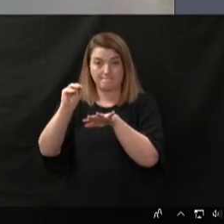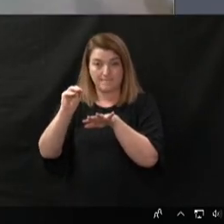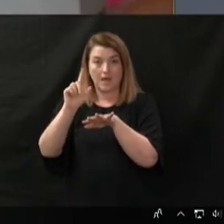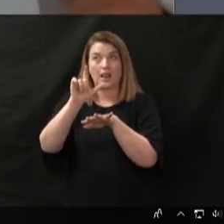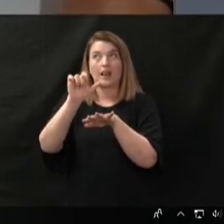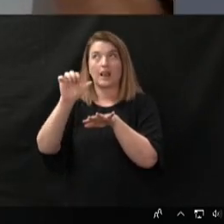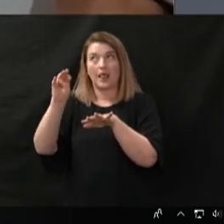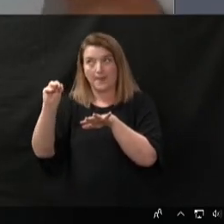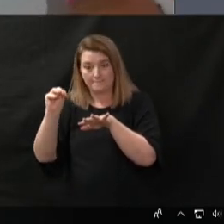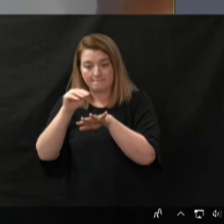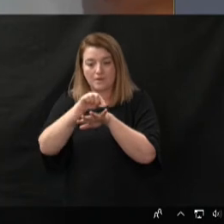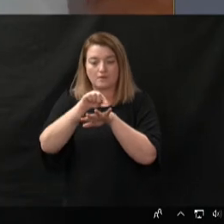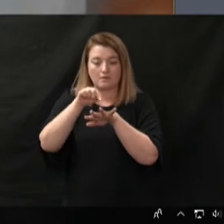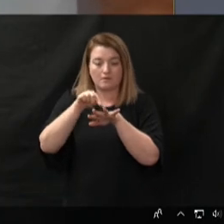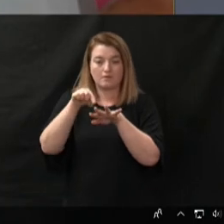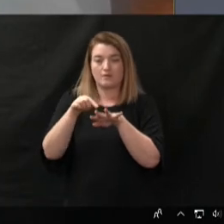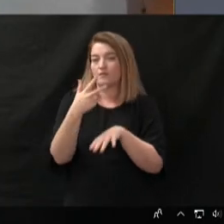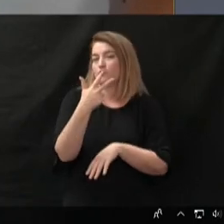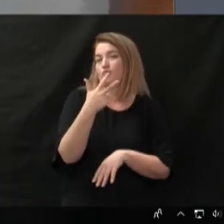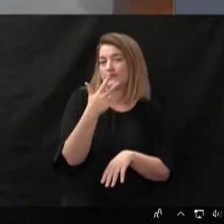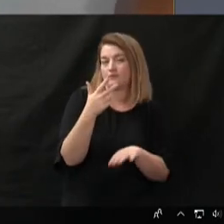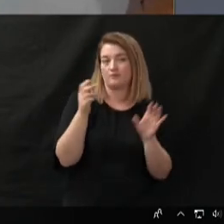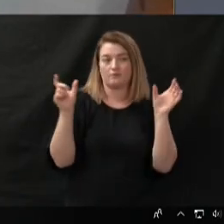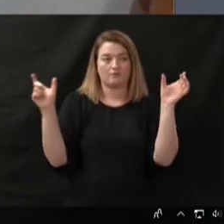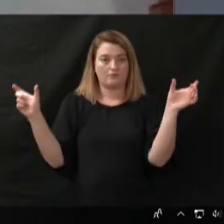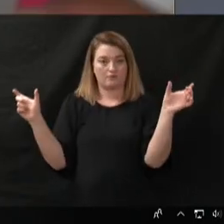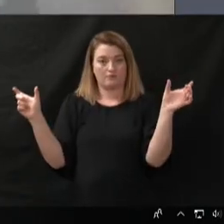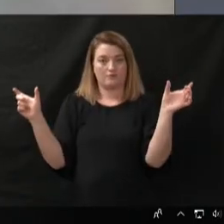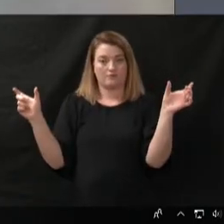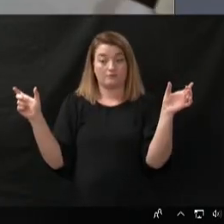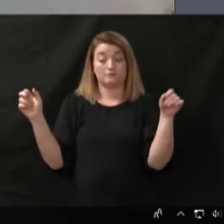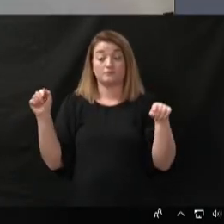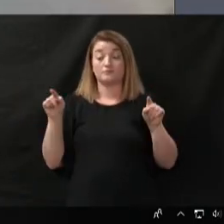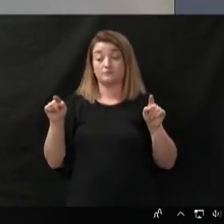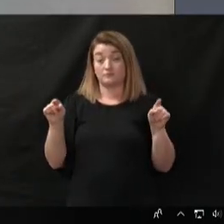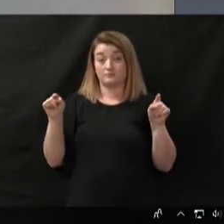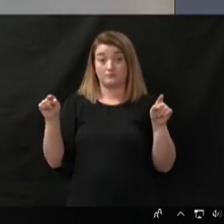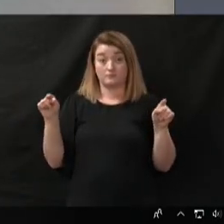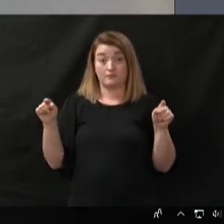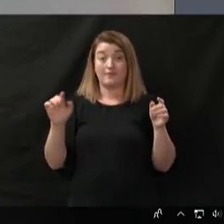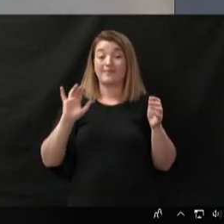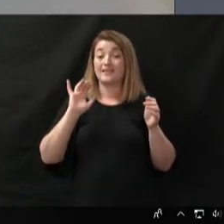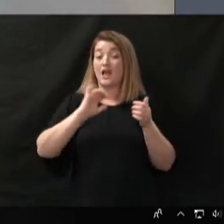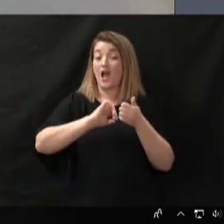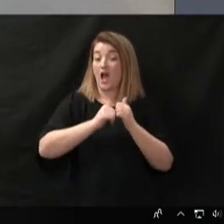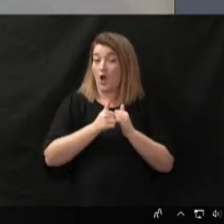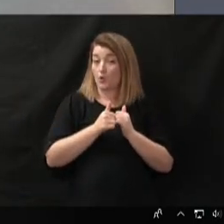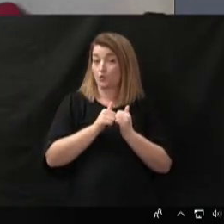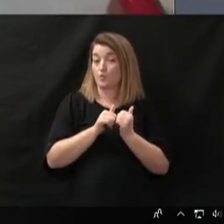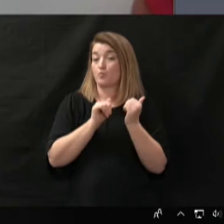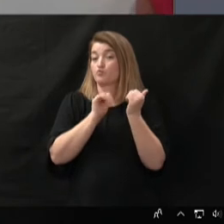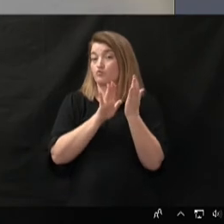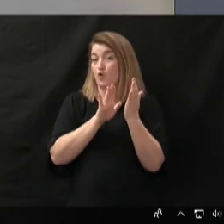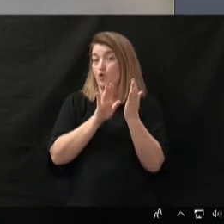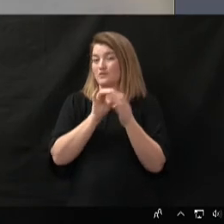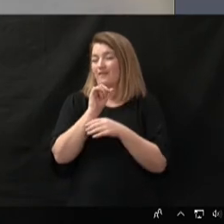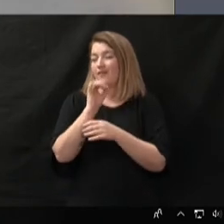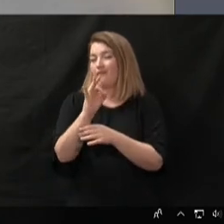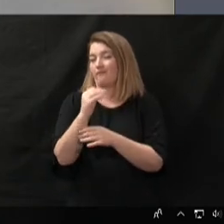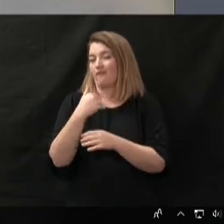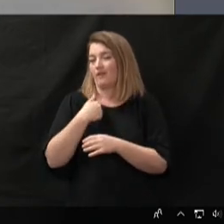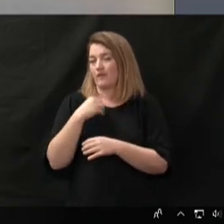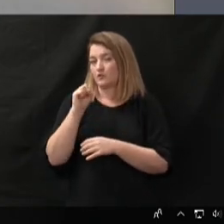m. Now, that is the way that you do that when you have a schwa sound.